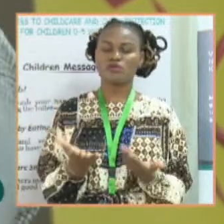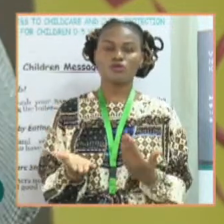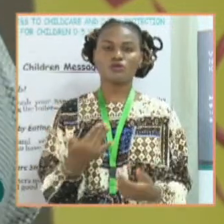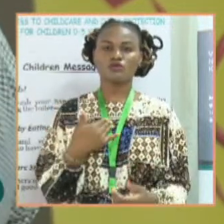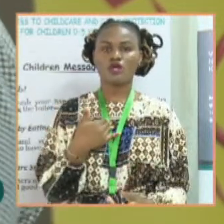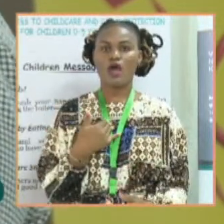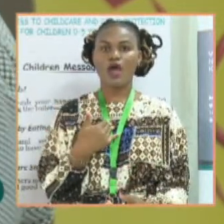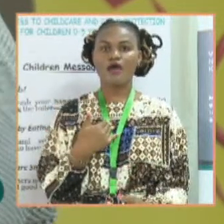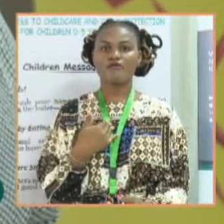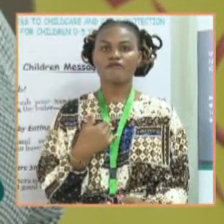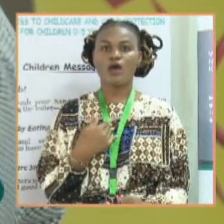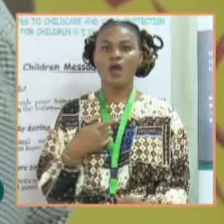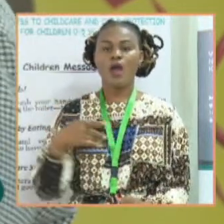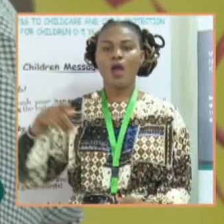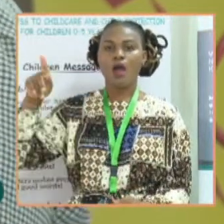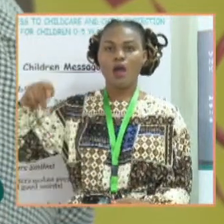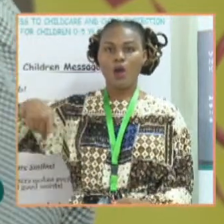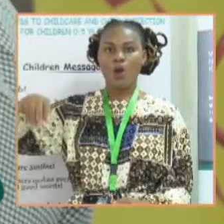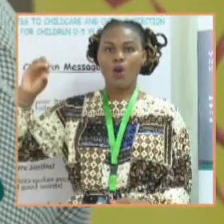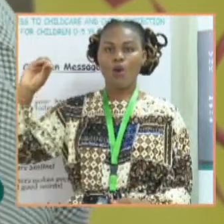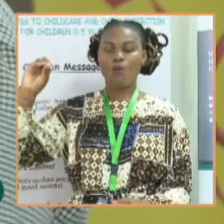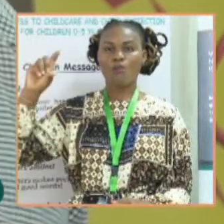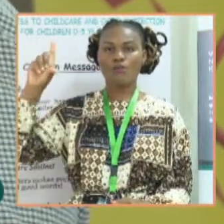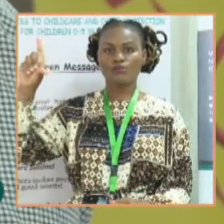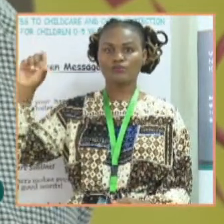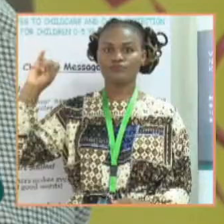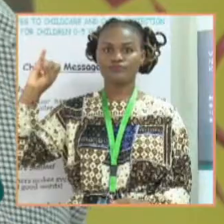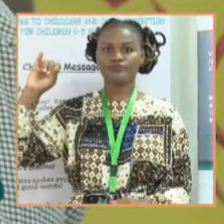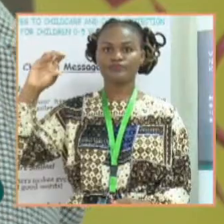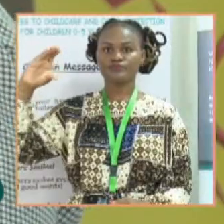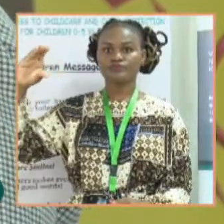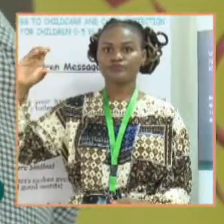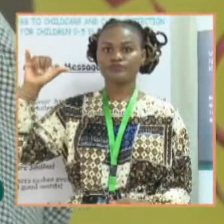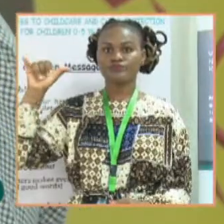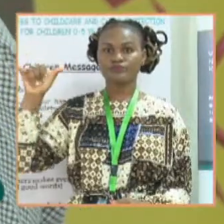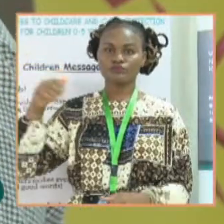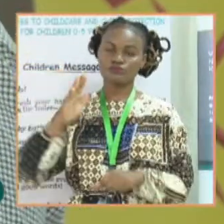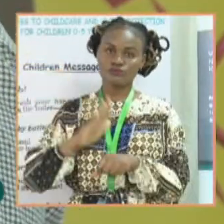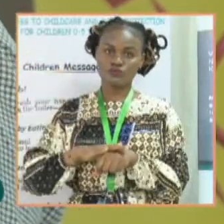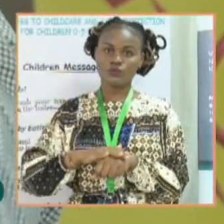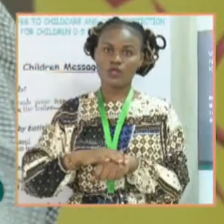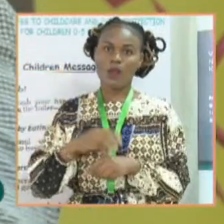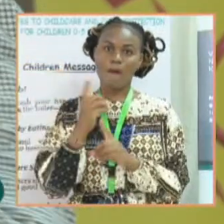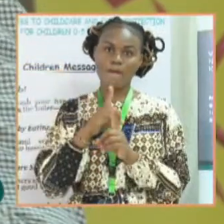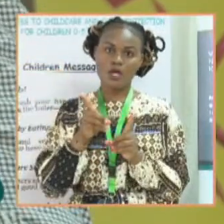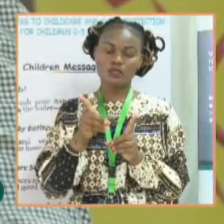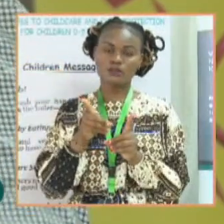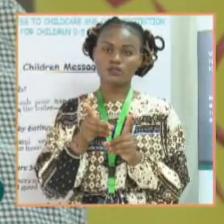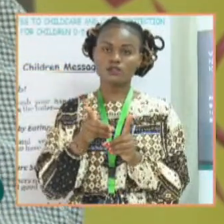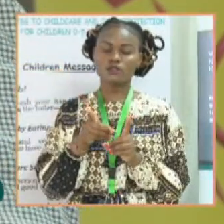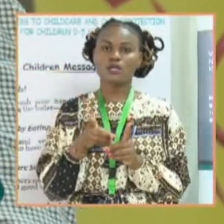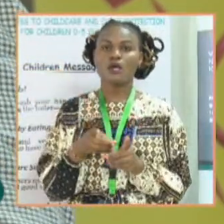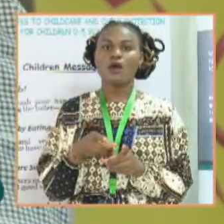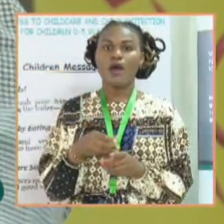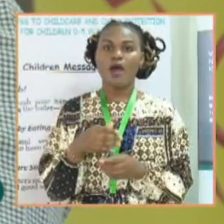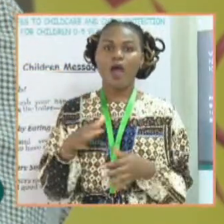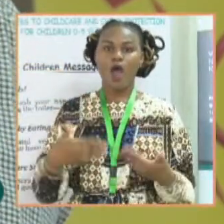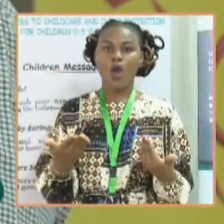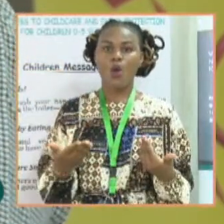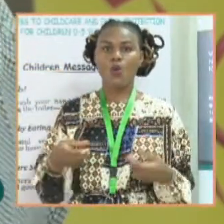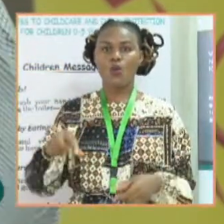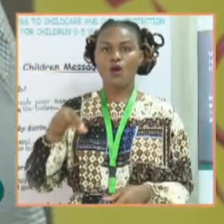is the intersection to make sure the counties and the national government work together to make sure at least our counties are